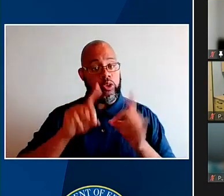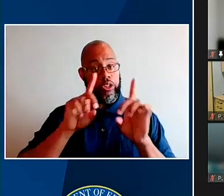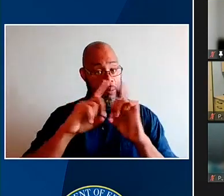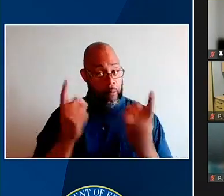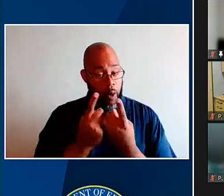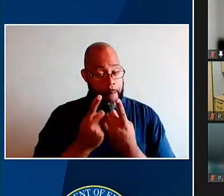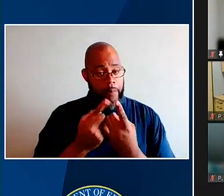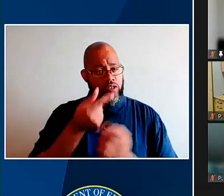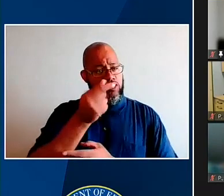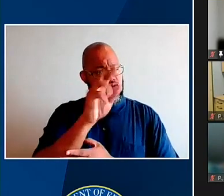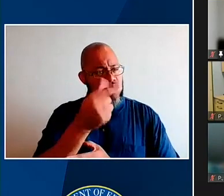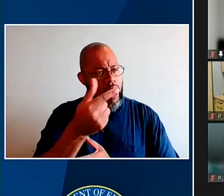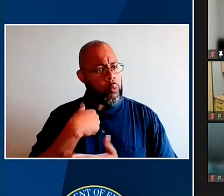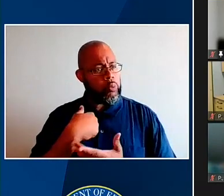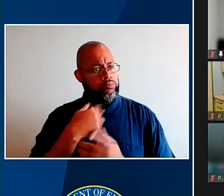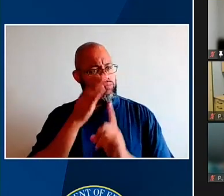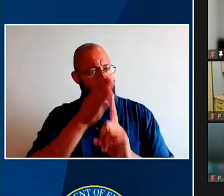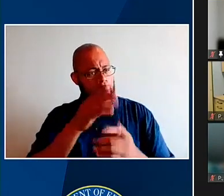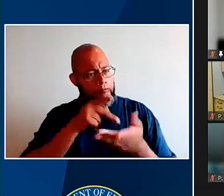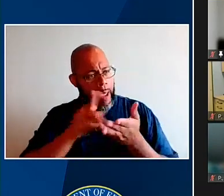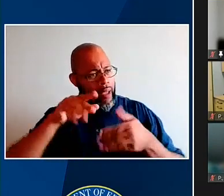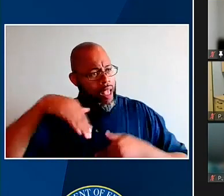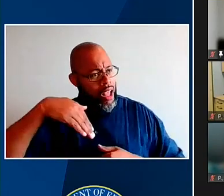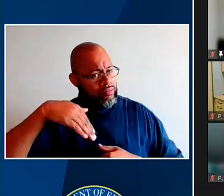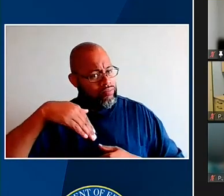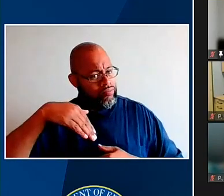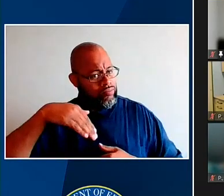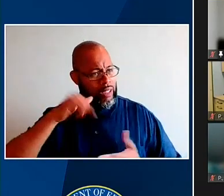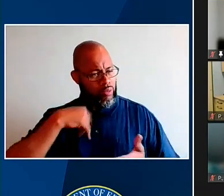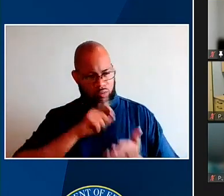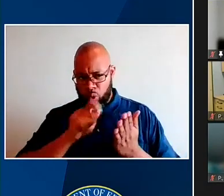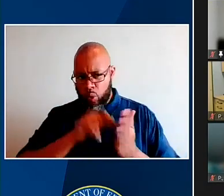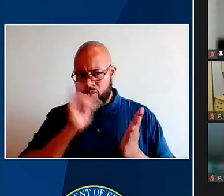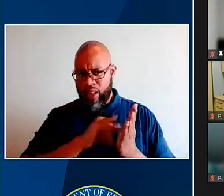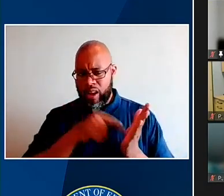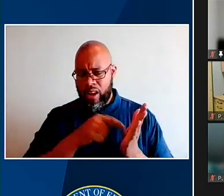Greg, are we at direct payments? That's what I had written down.